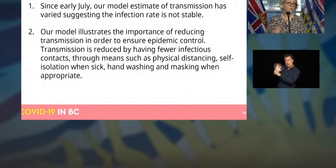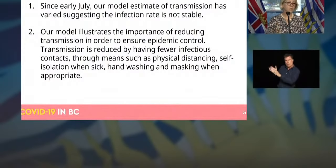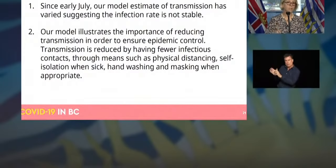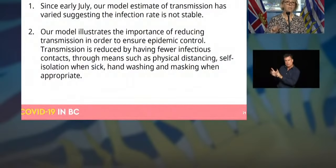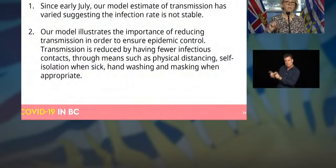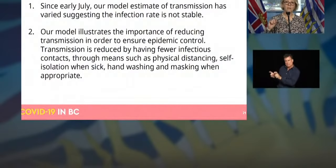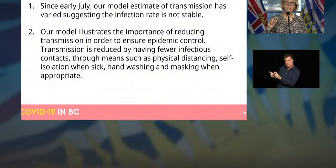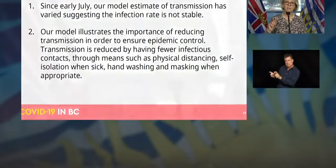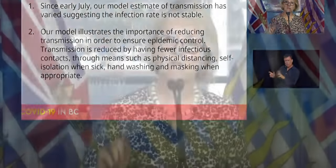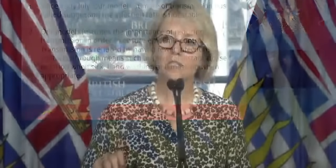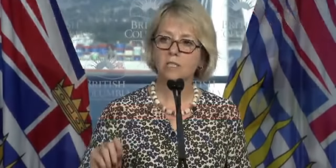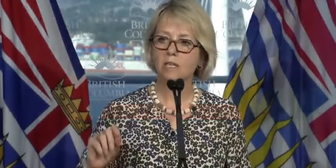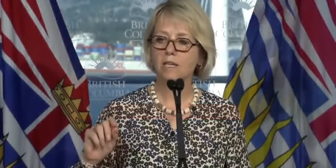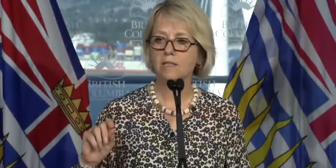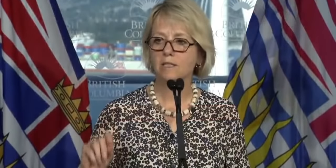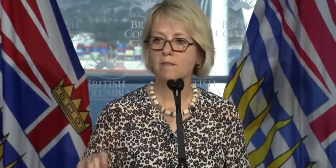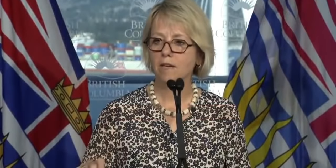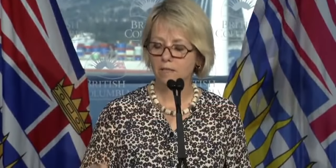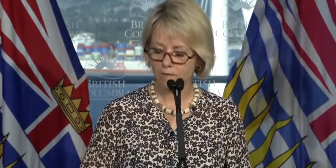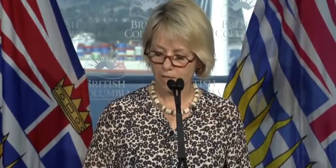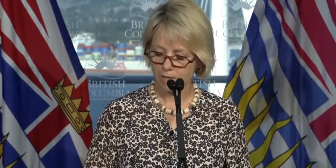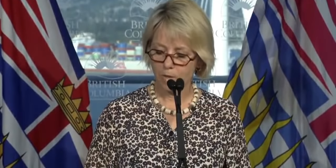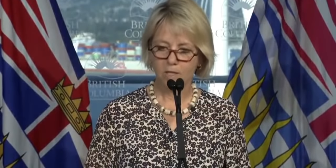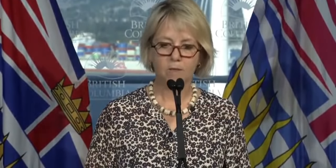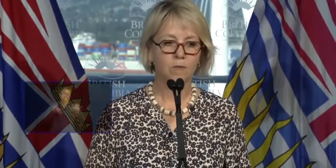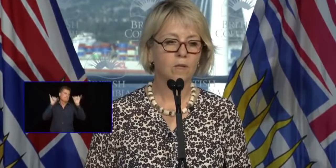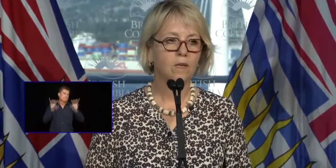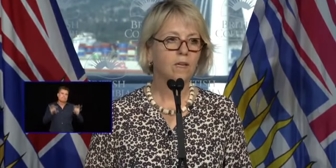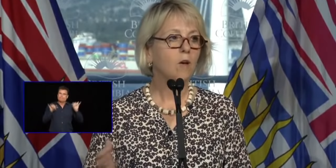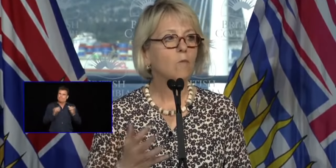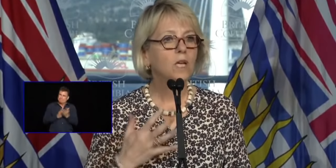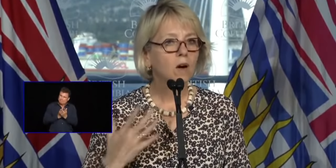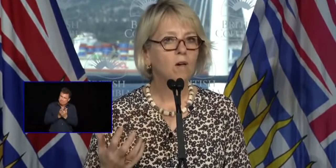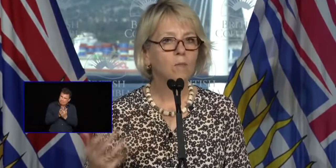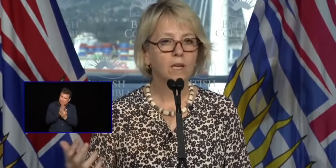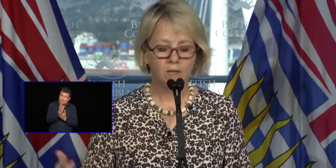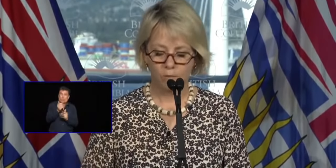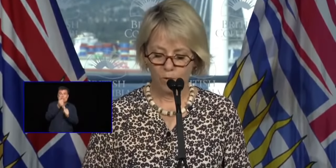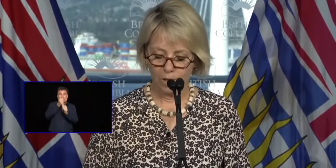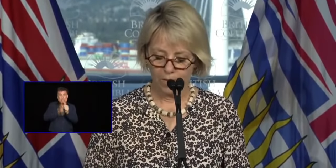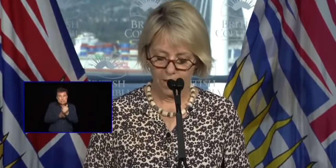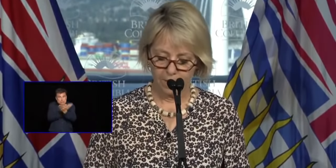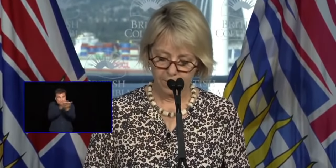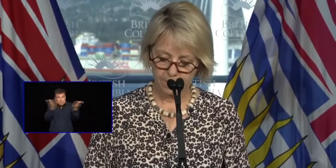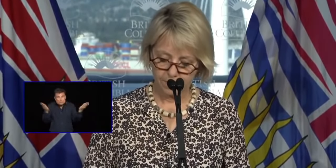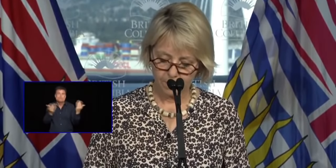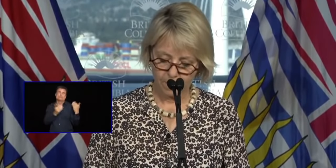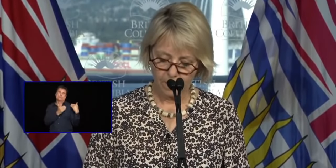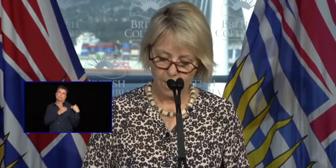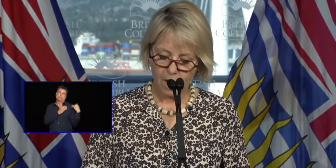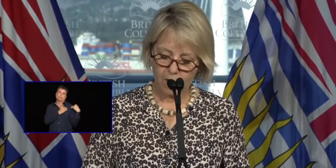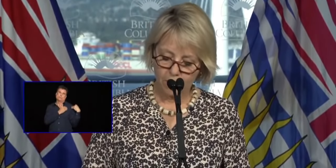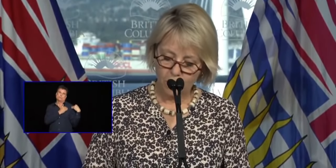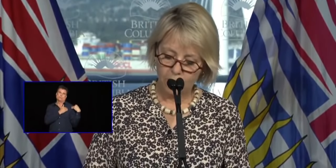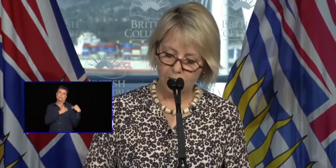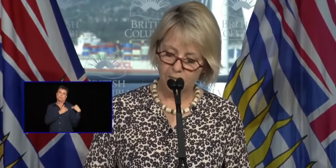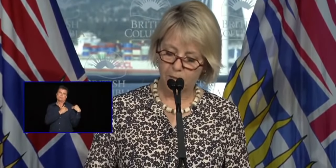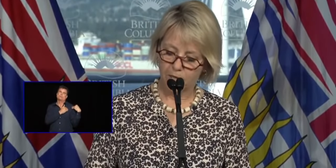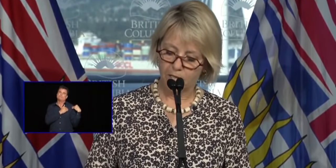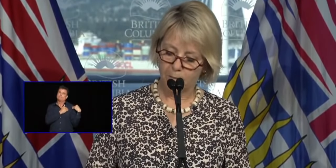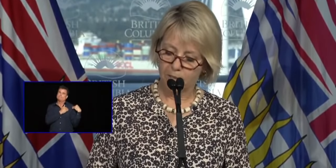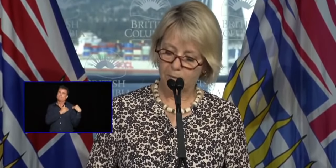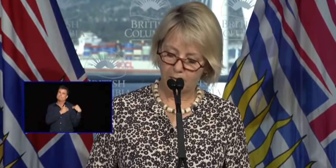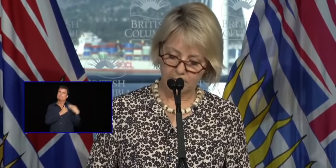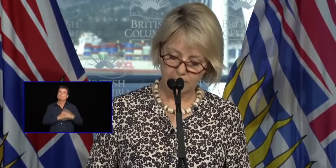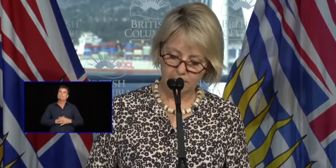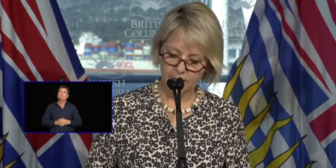of transmission as efficiently and as effectively as possible. And we all play a role in that. Our focus needs to be